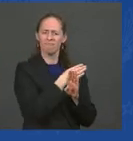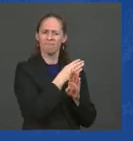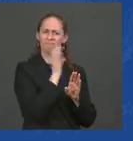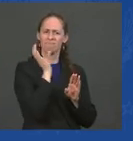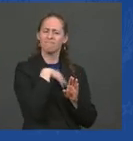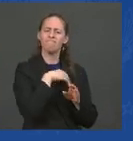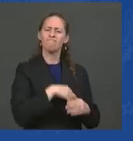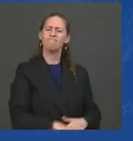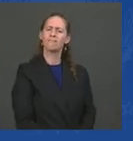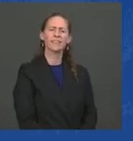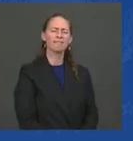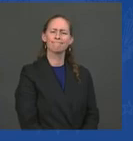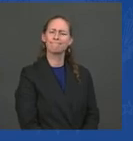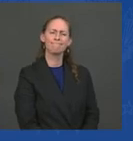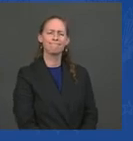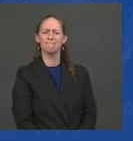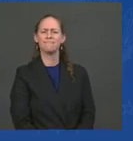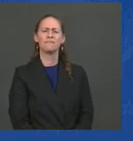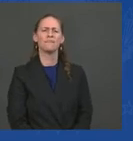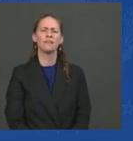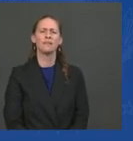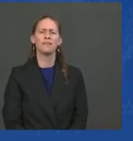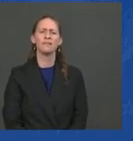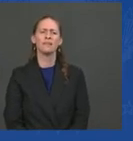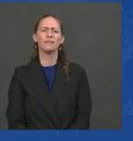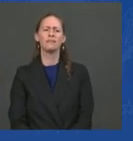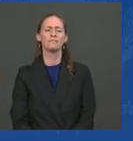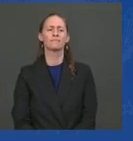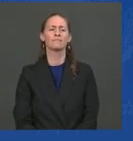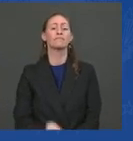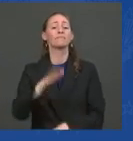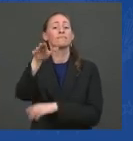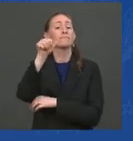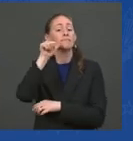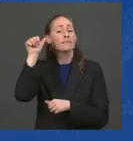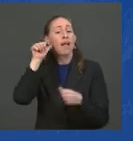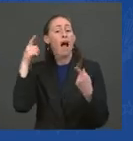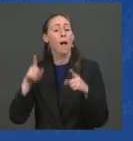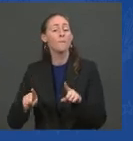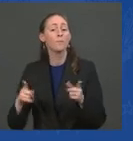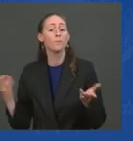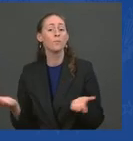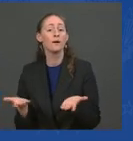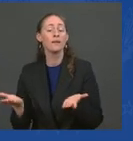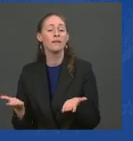I mean, just yesterday, we won an